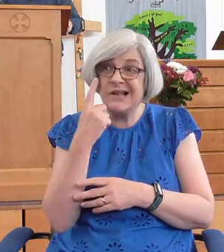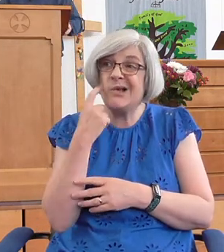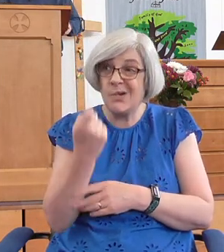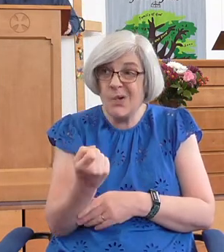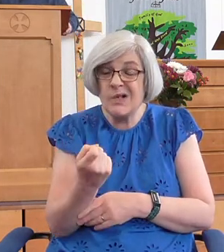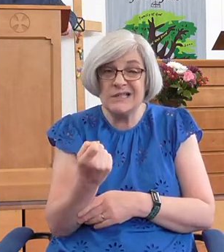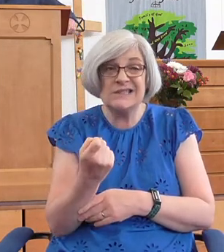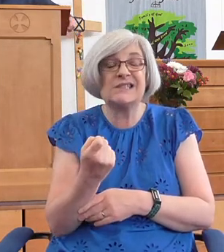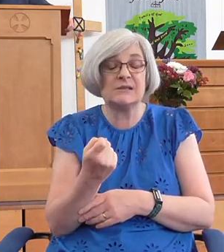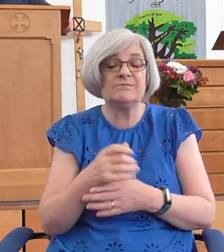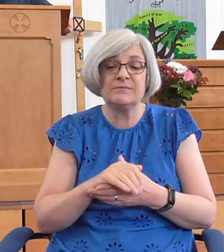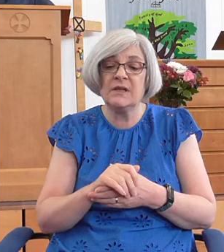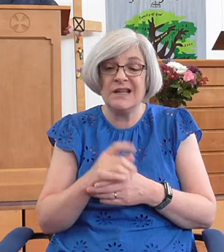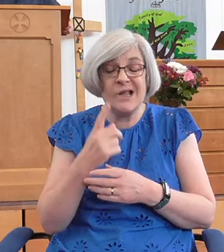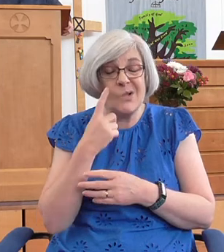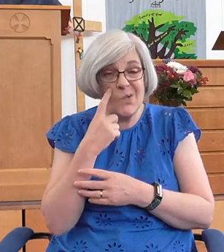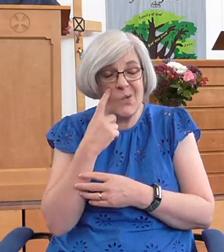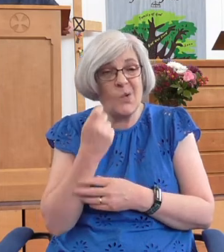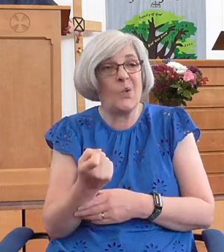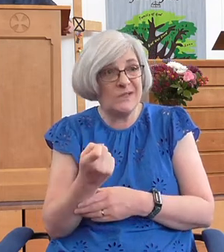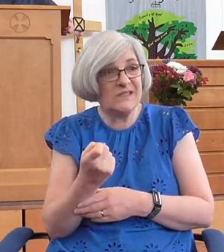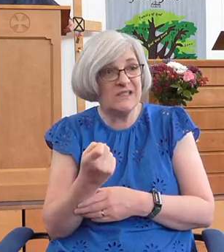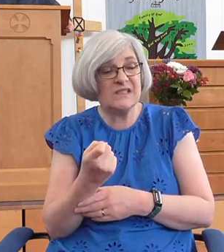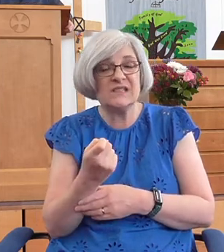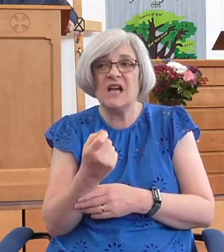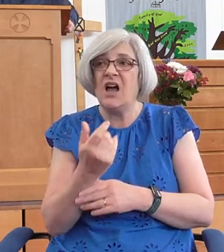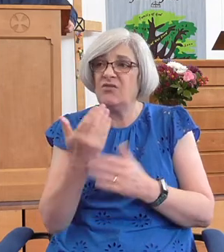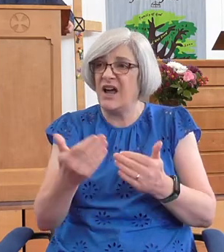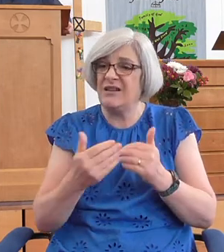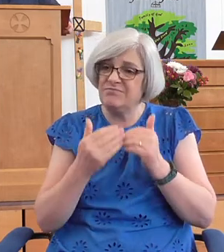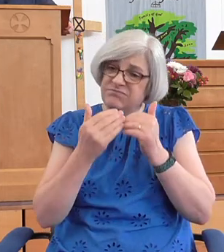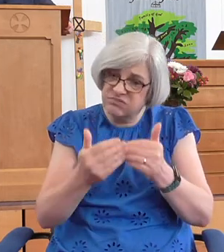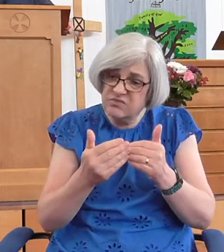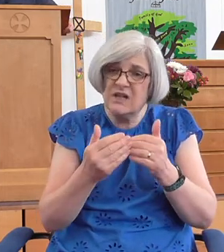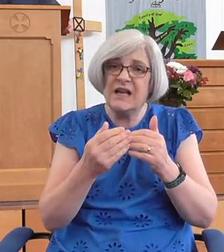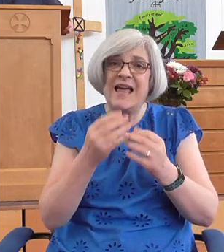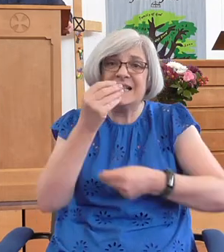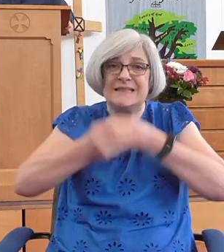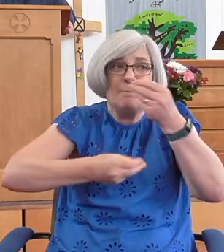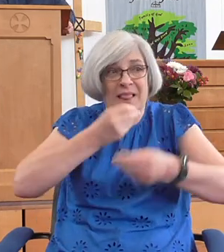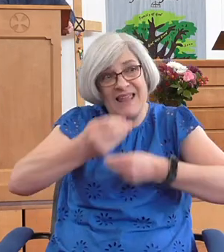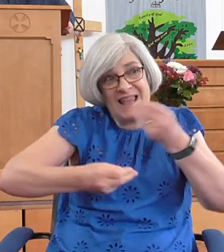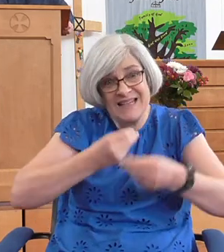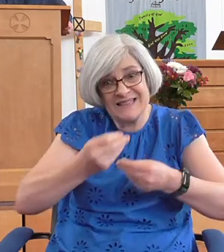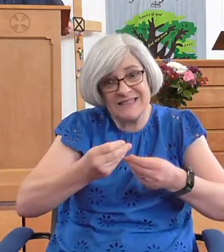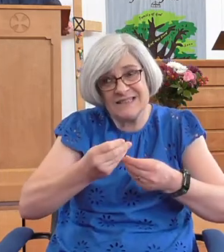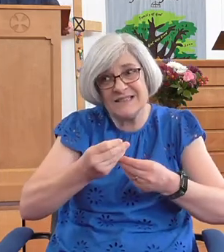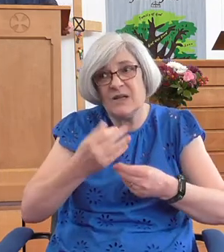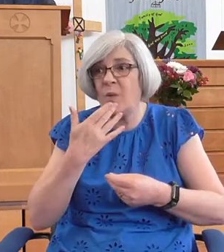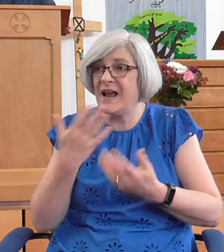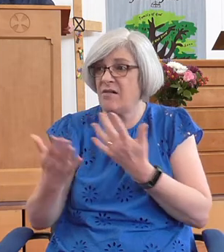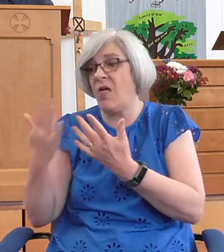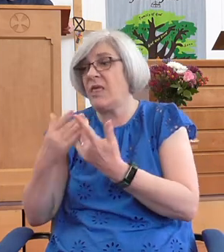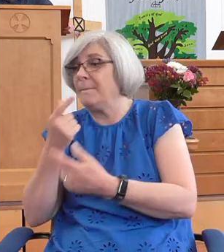to paraphrase an advert, there's no doubt that he could reach the parts that other theologians couldn't reach.